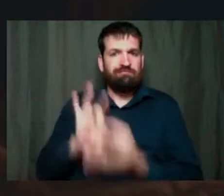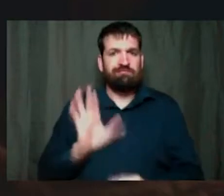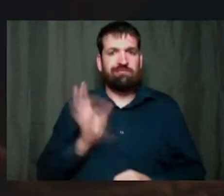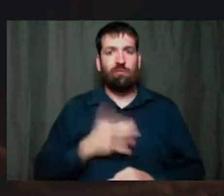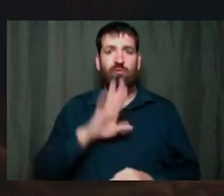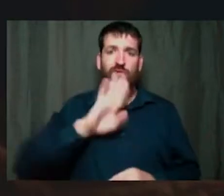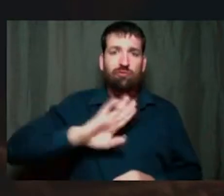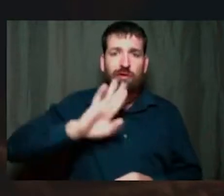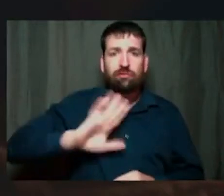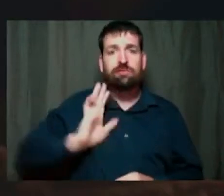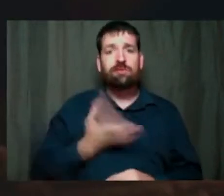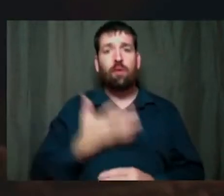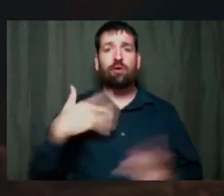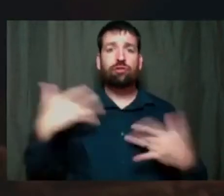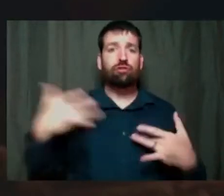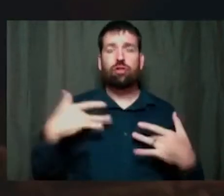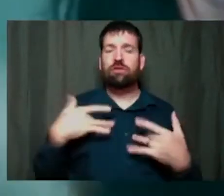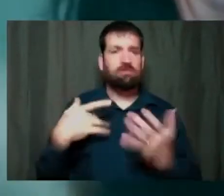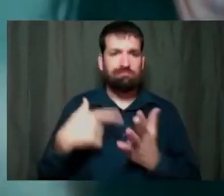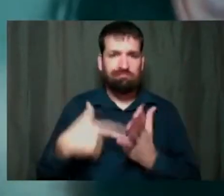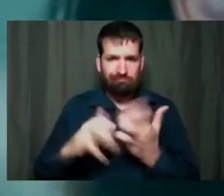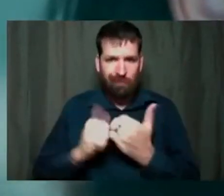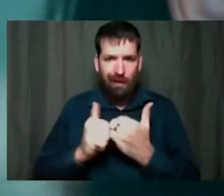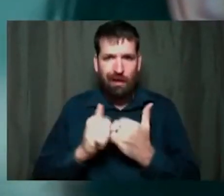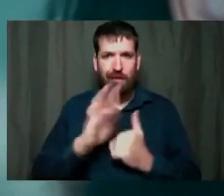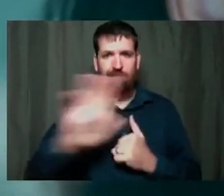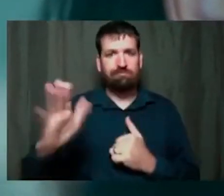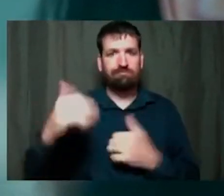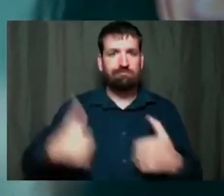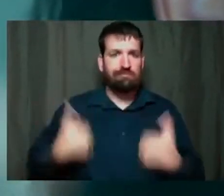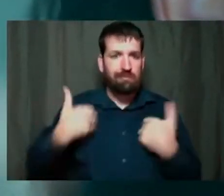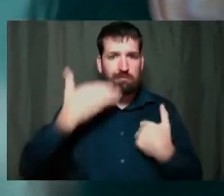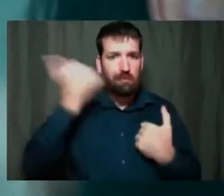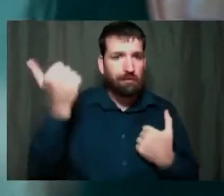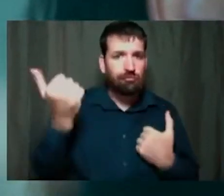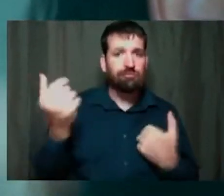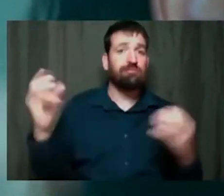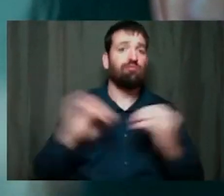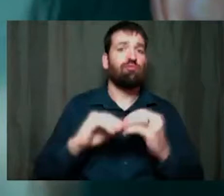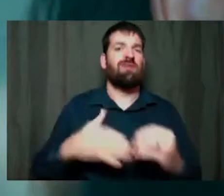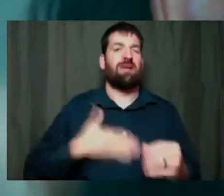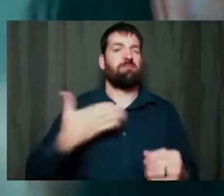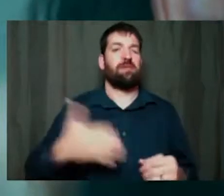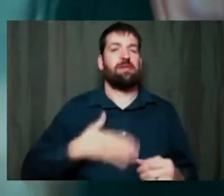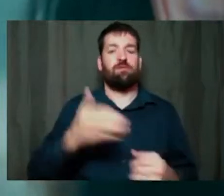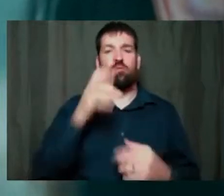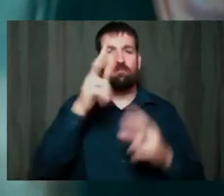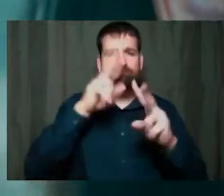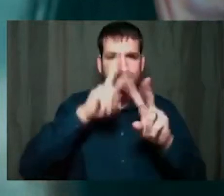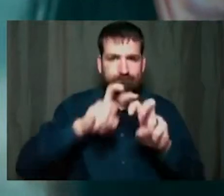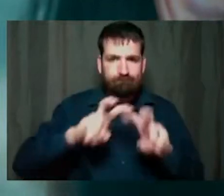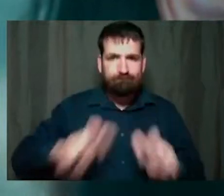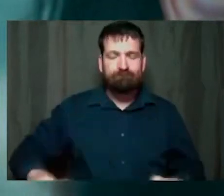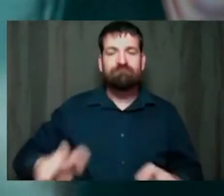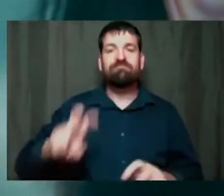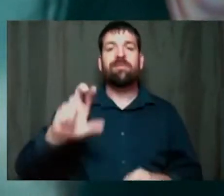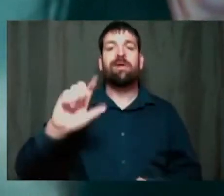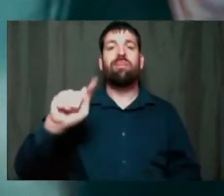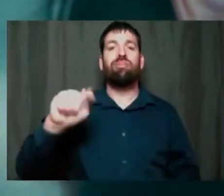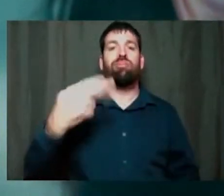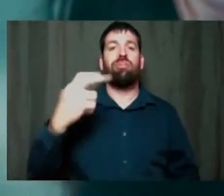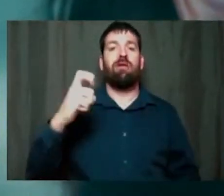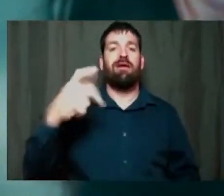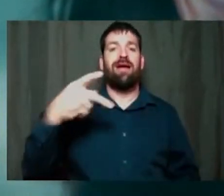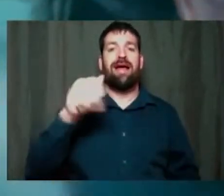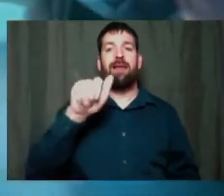So what can you do to make your life a little better and a little happier? We're going to dissect the Happiness Project coming up in just a moment. So make sure you